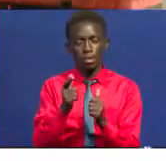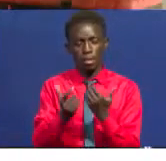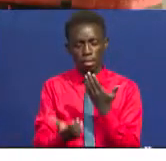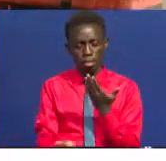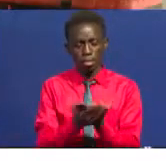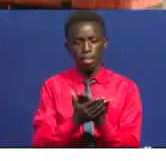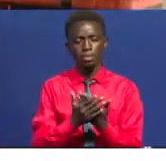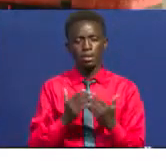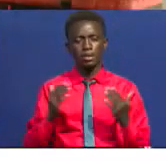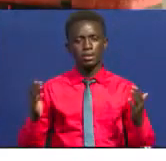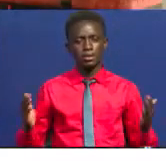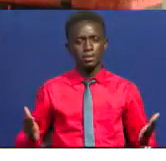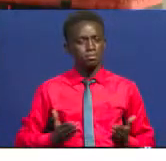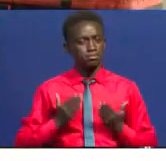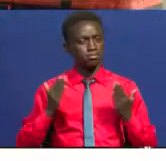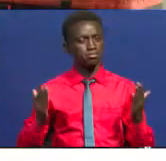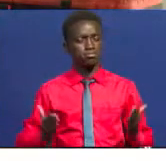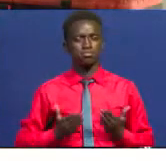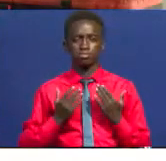to